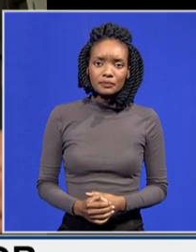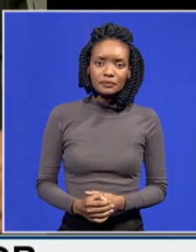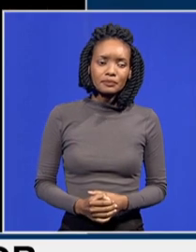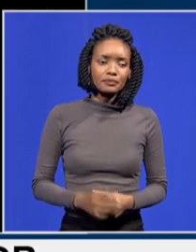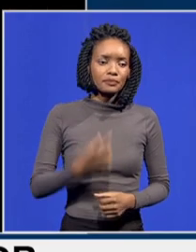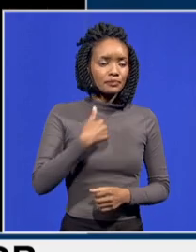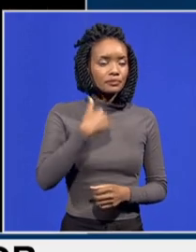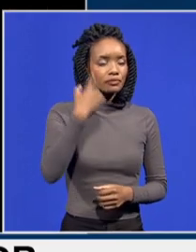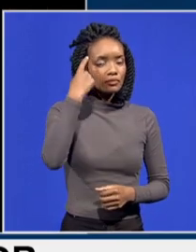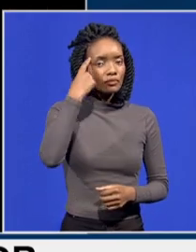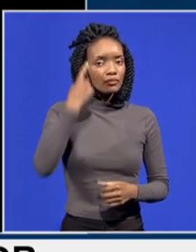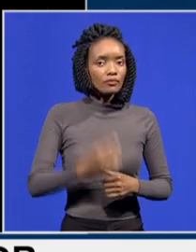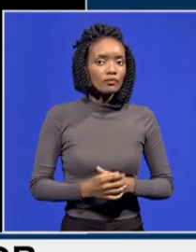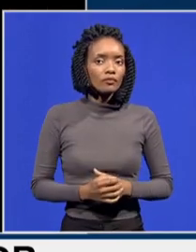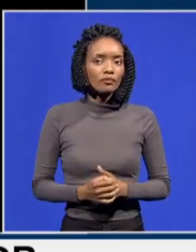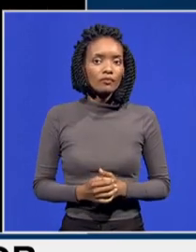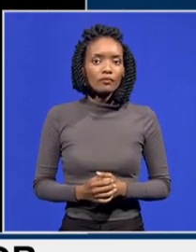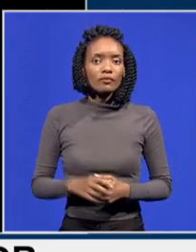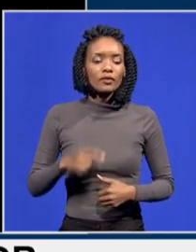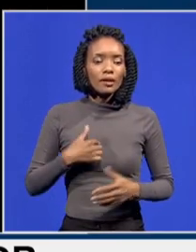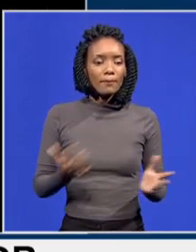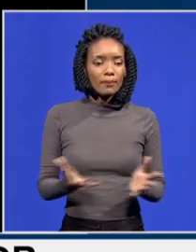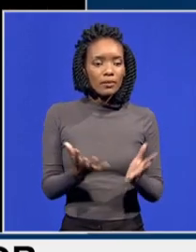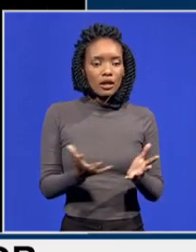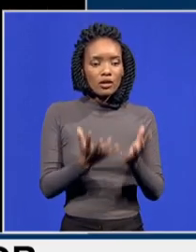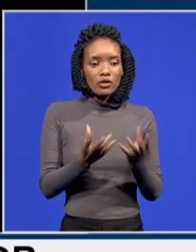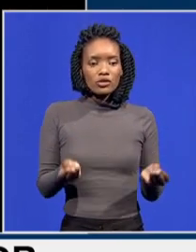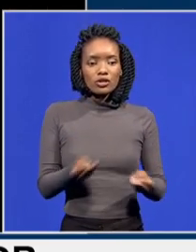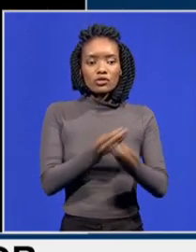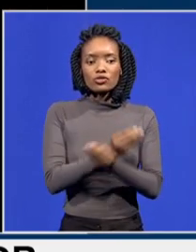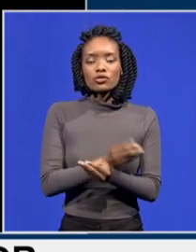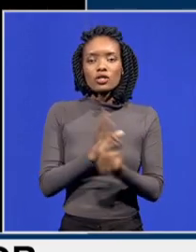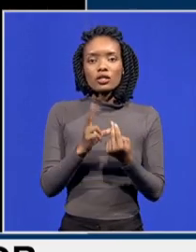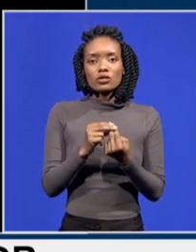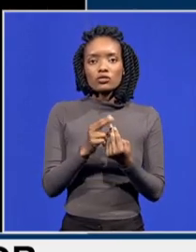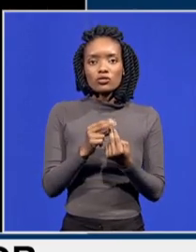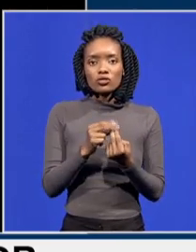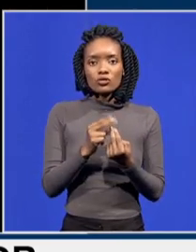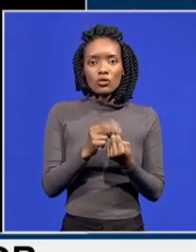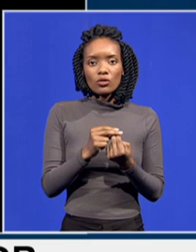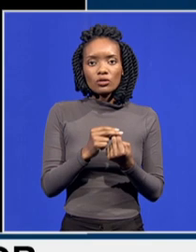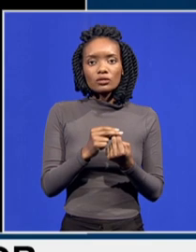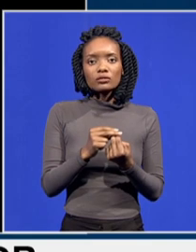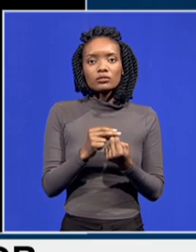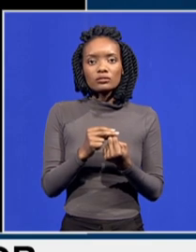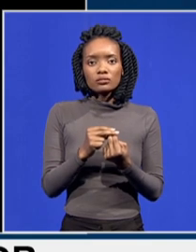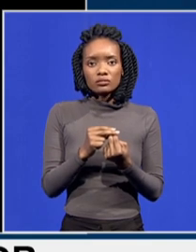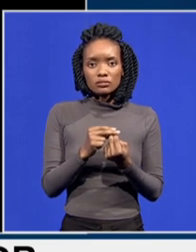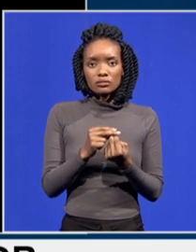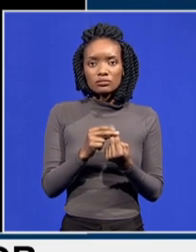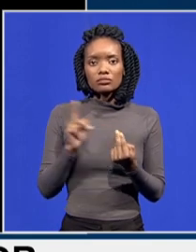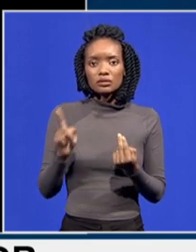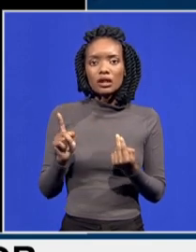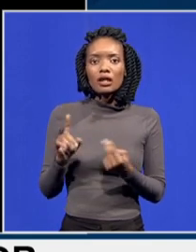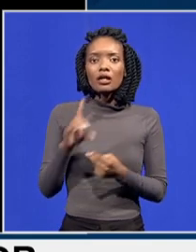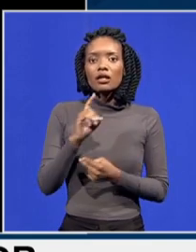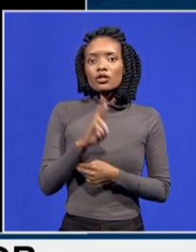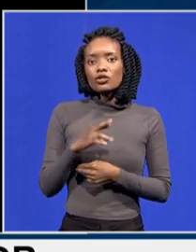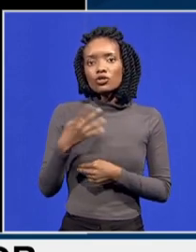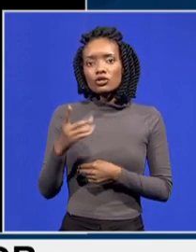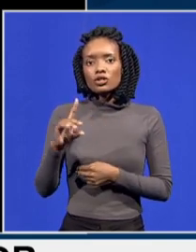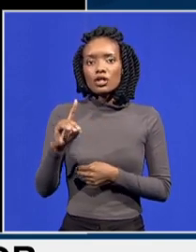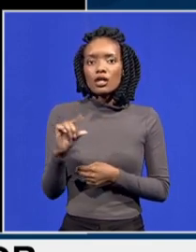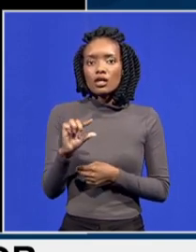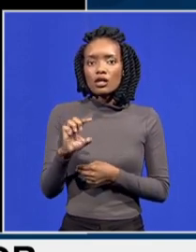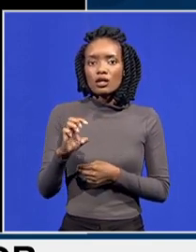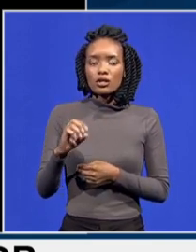I think I would urge trade unions in remembering Dr. George is to deal with the